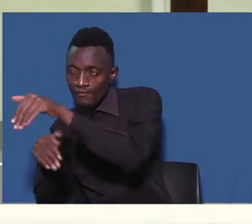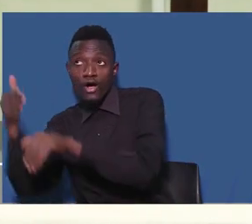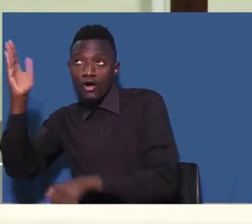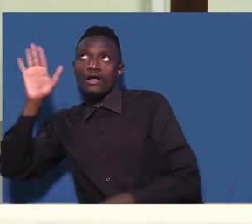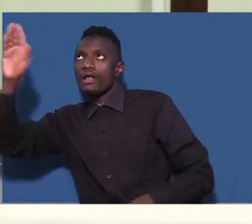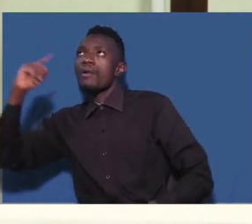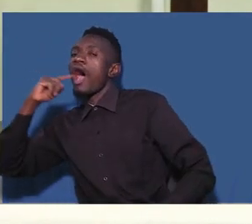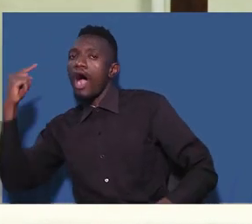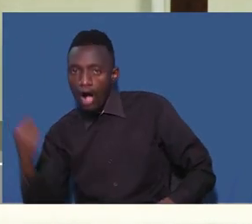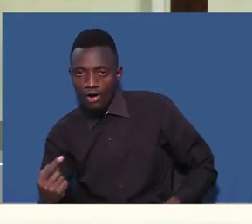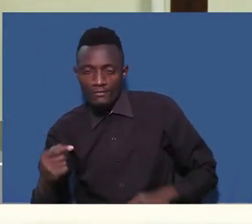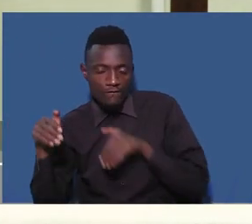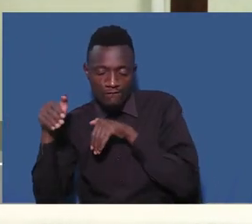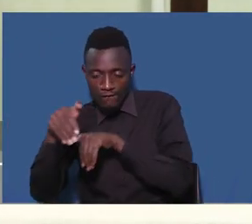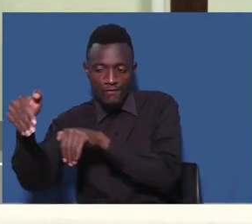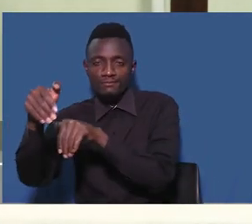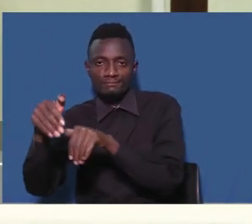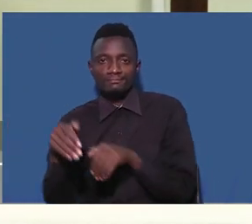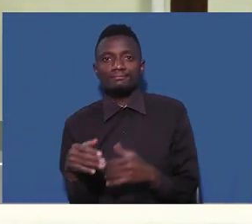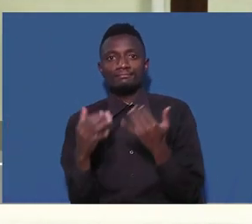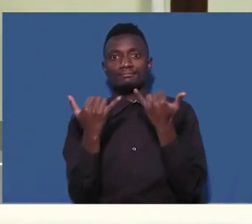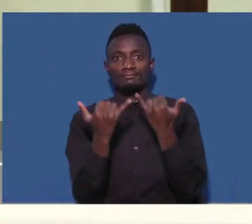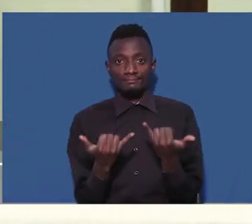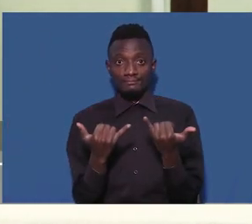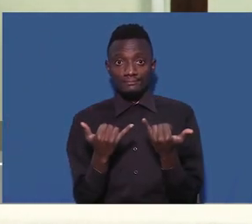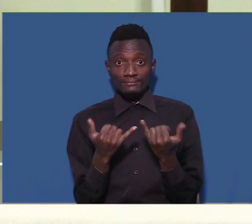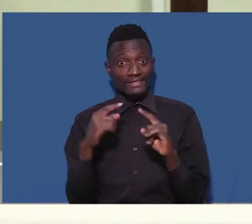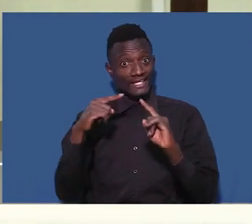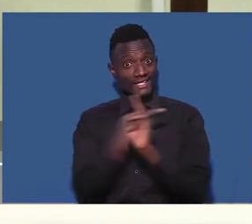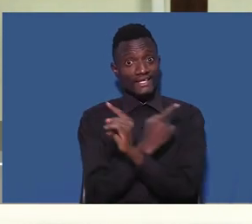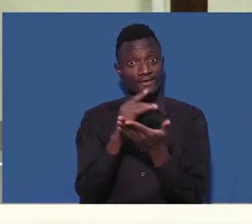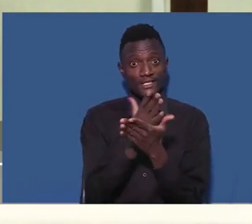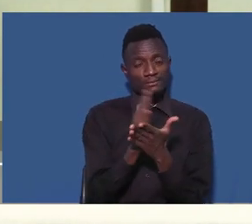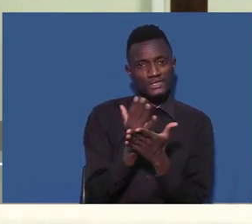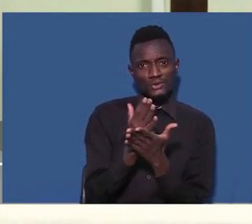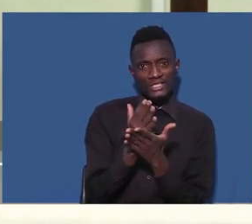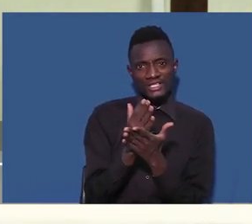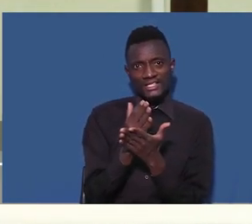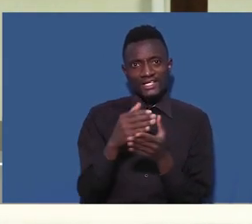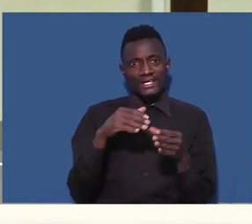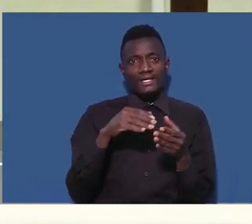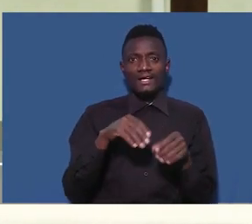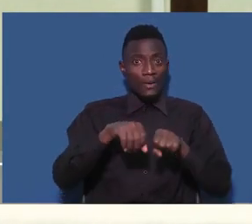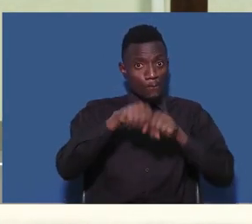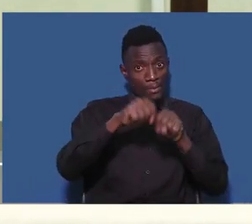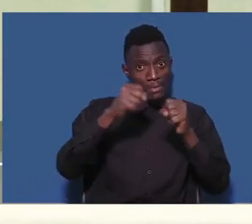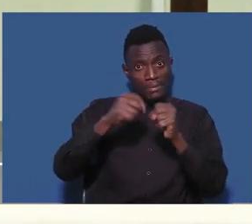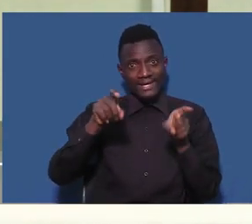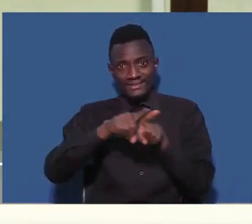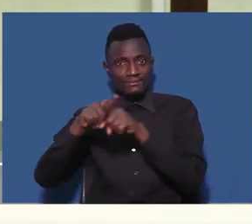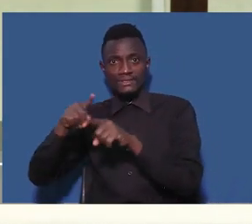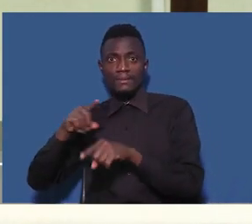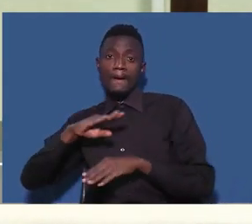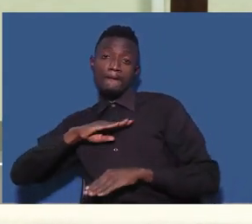The difference between your breakdown and breakthrough is in your boldness. Some of you are not enjoying the maximum of God's blessings because